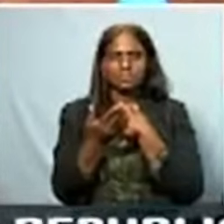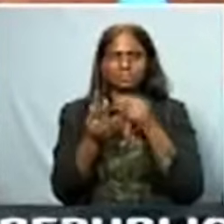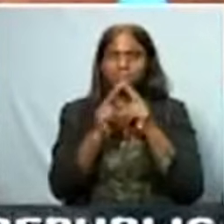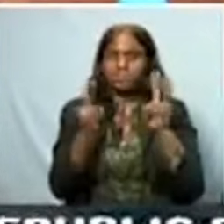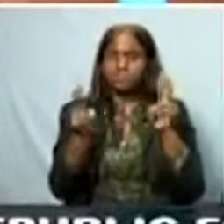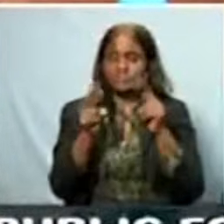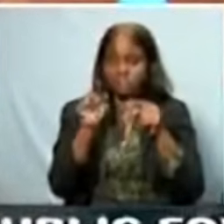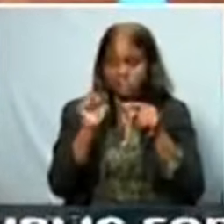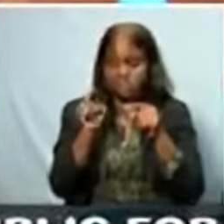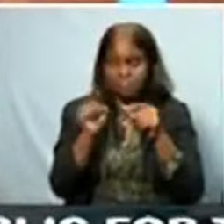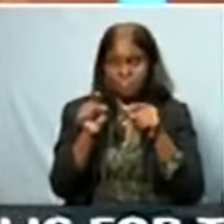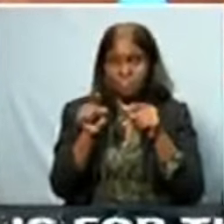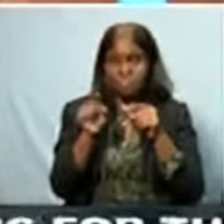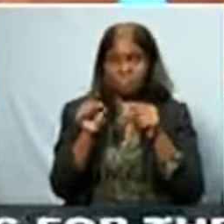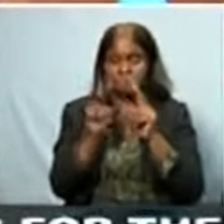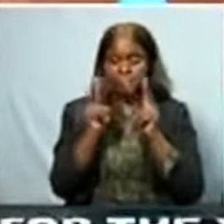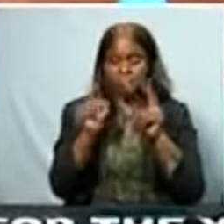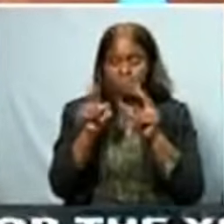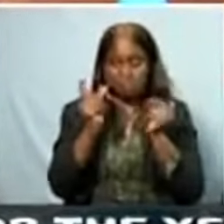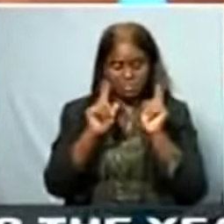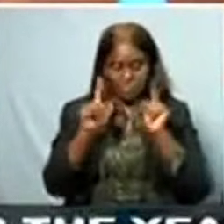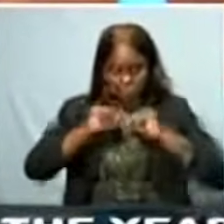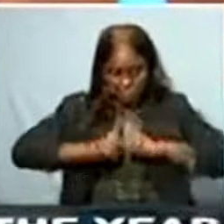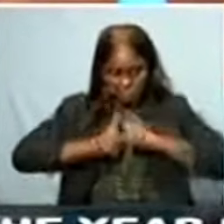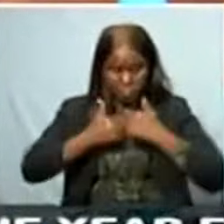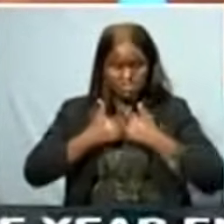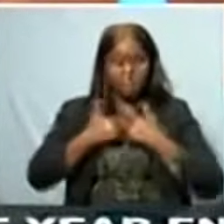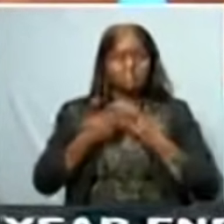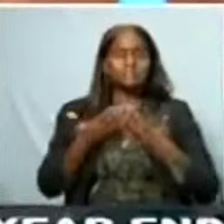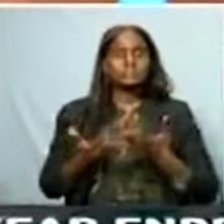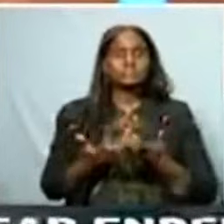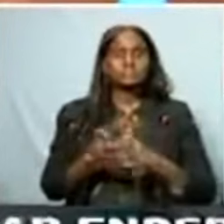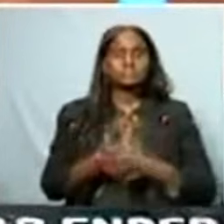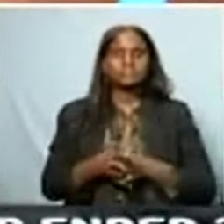So that is where we're at.